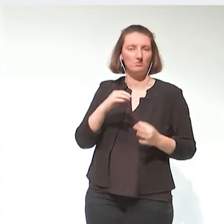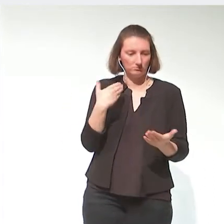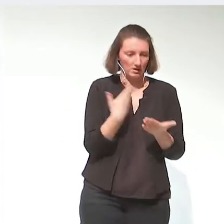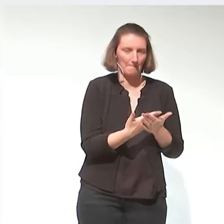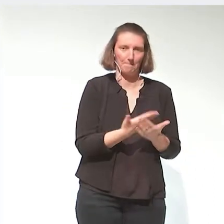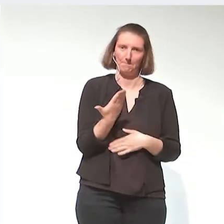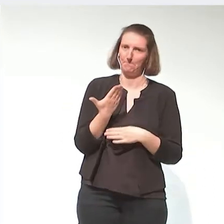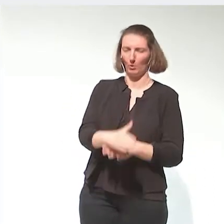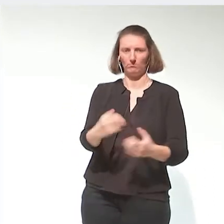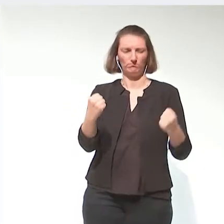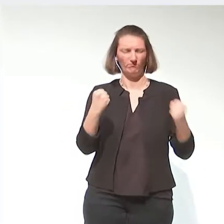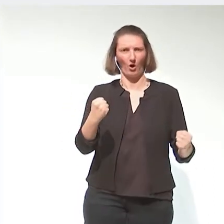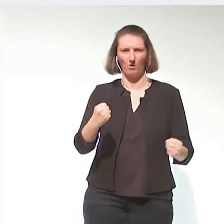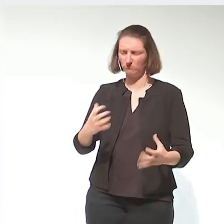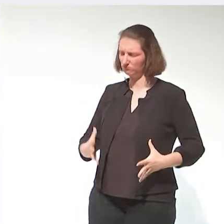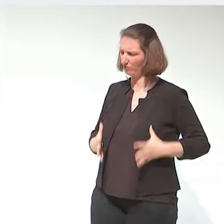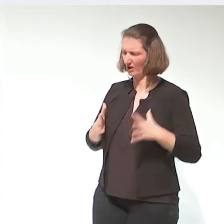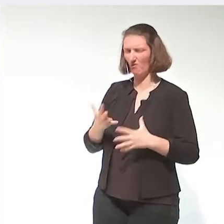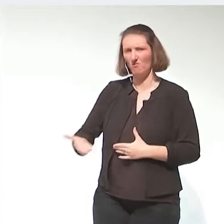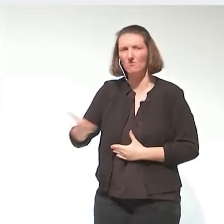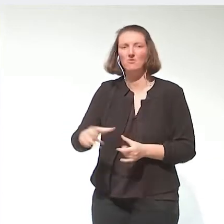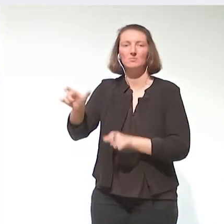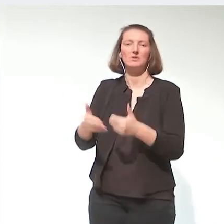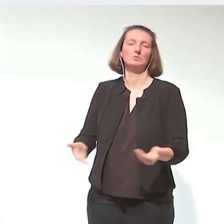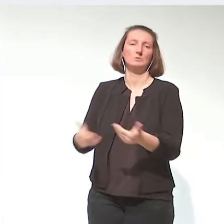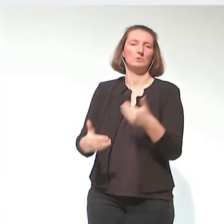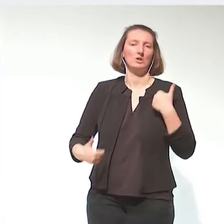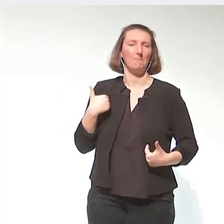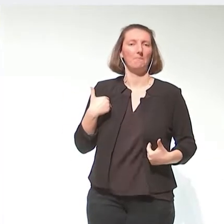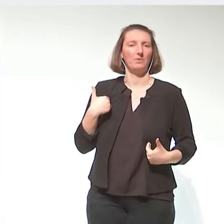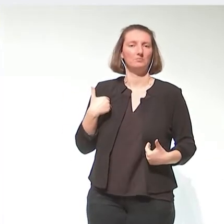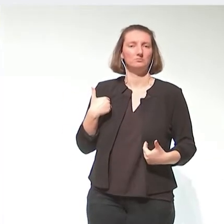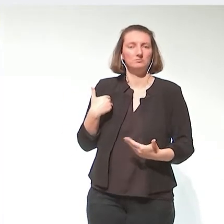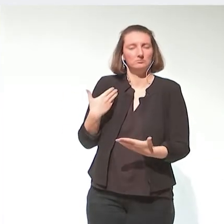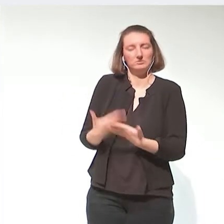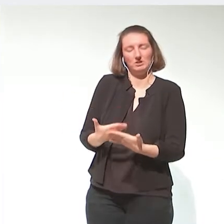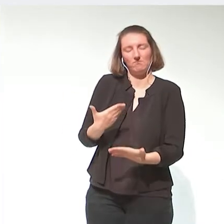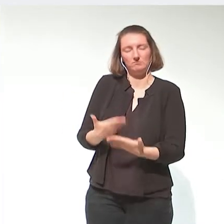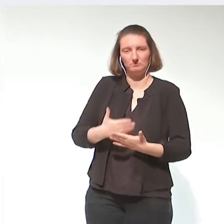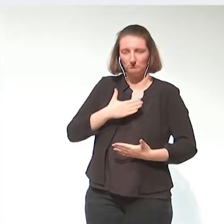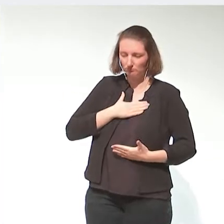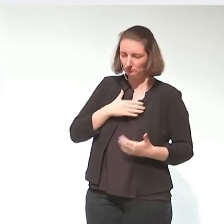show how impactful we are and our commitment to the handicapped